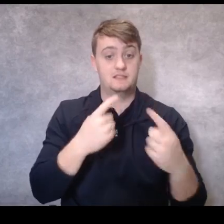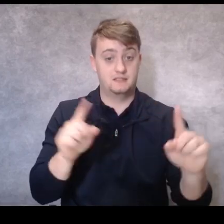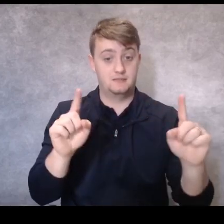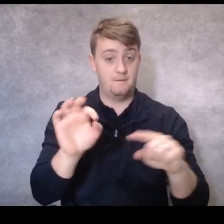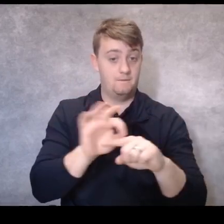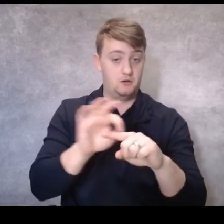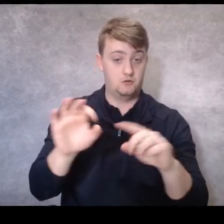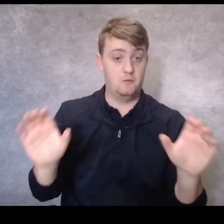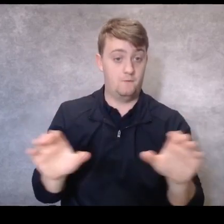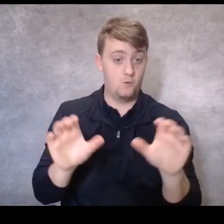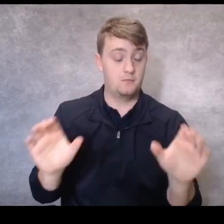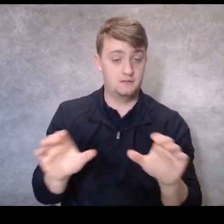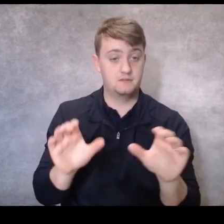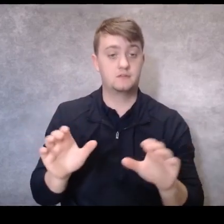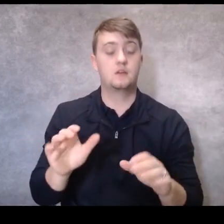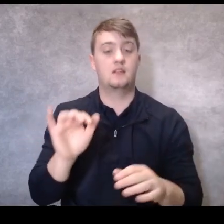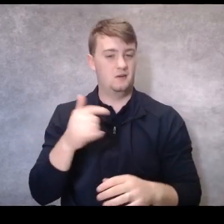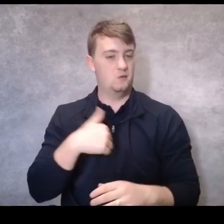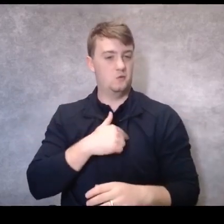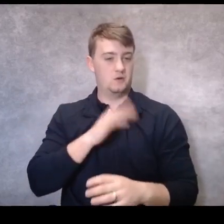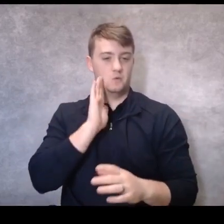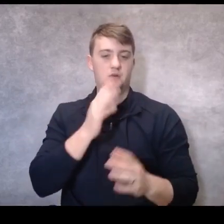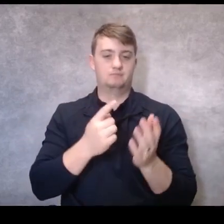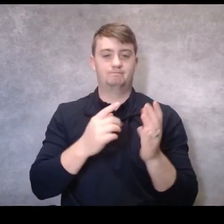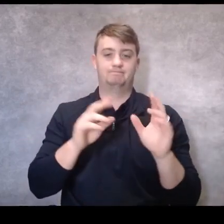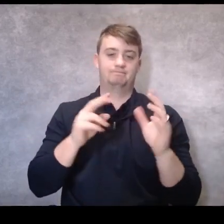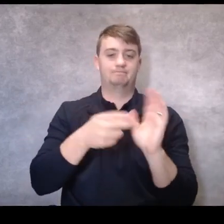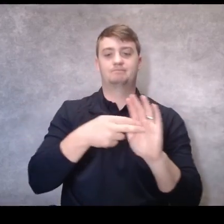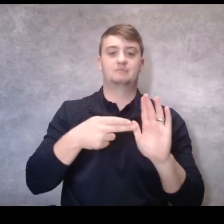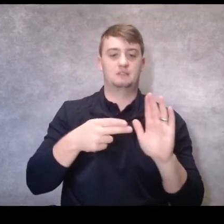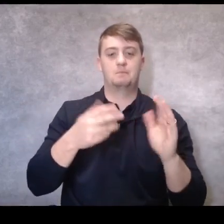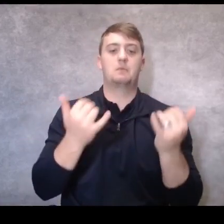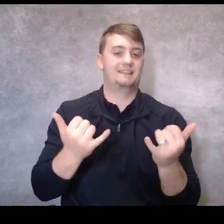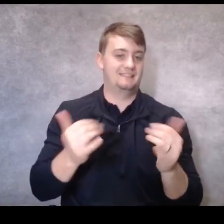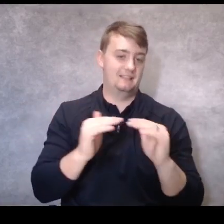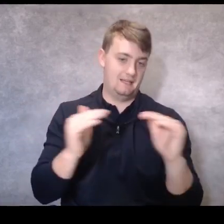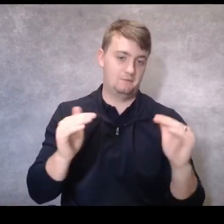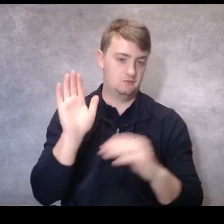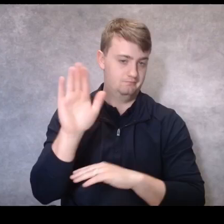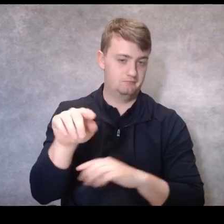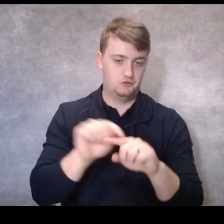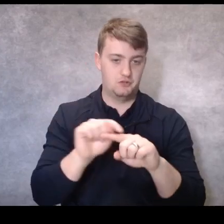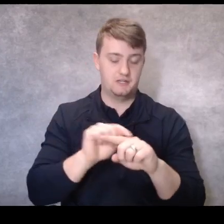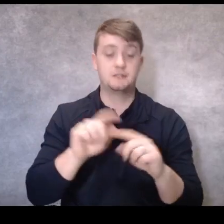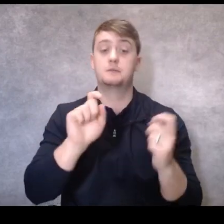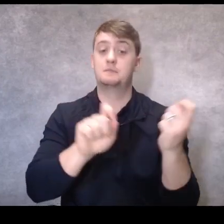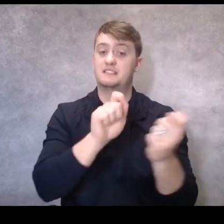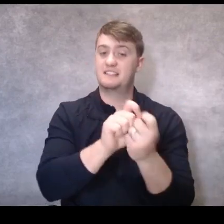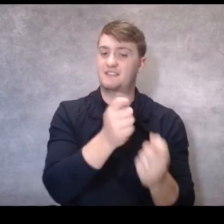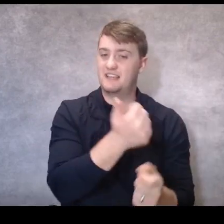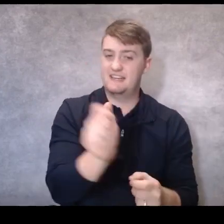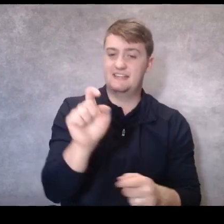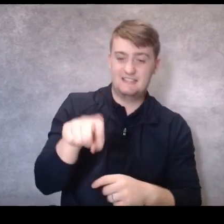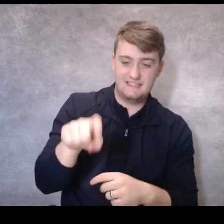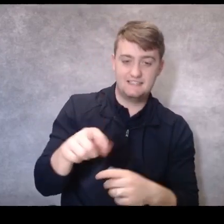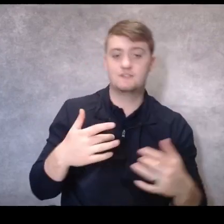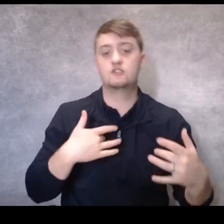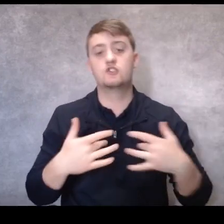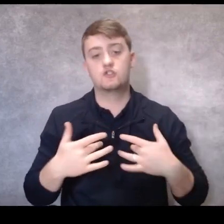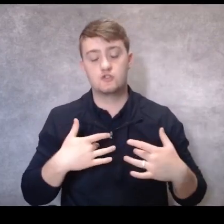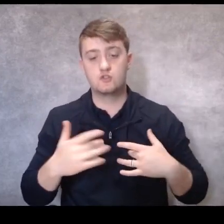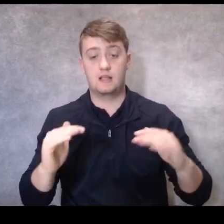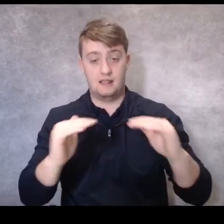academic achievement and functional performance, which we will refer to as present levels throughout the series, specifically any needs